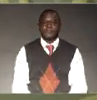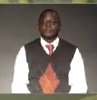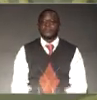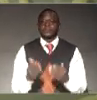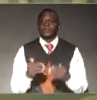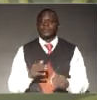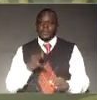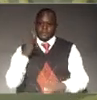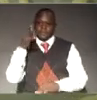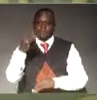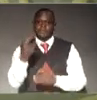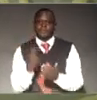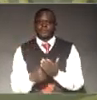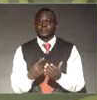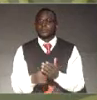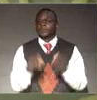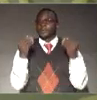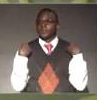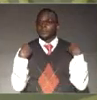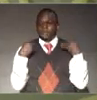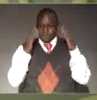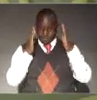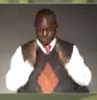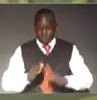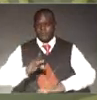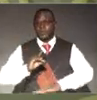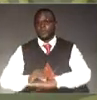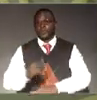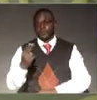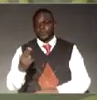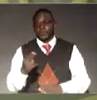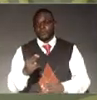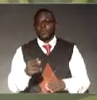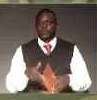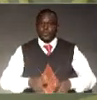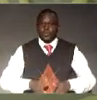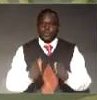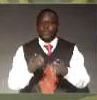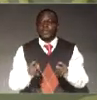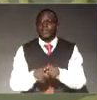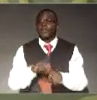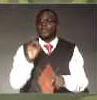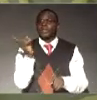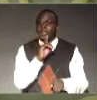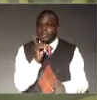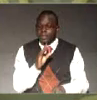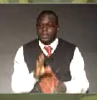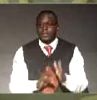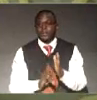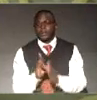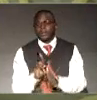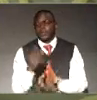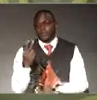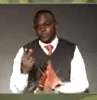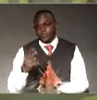Now, the future of Uganda's sports largely depends on two things: infrastructure and talent development. Now, these two aspects have